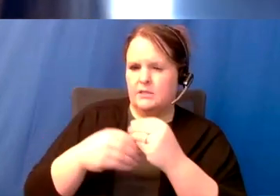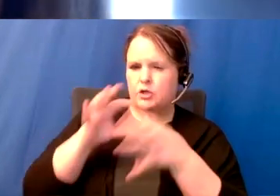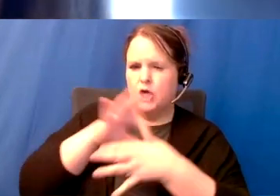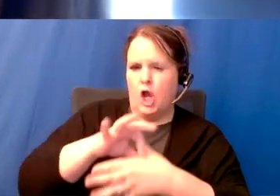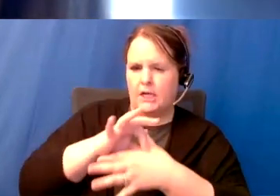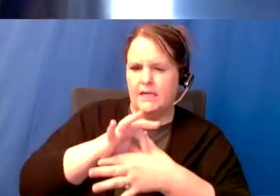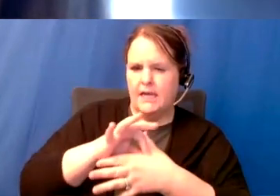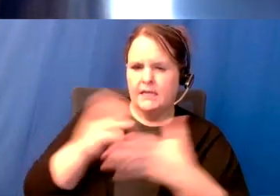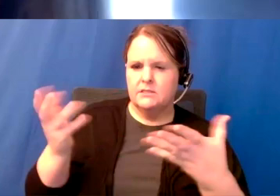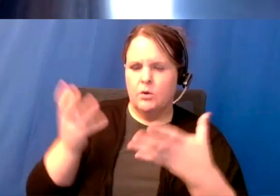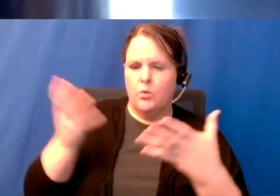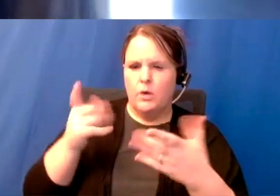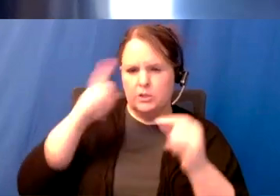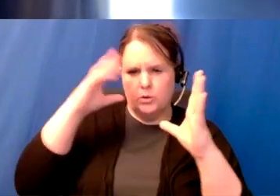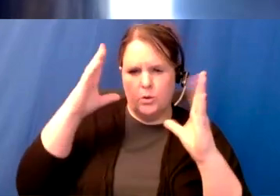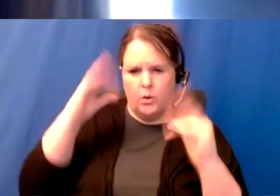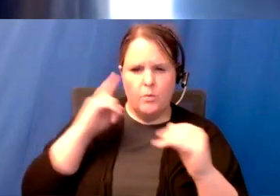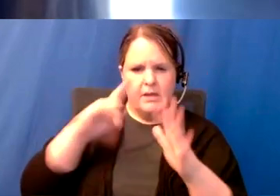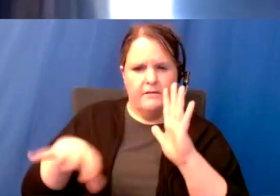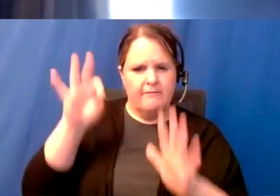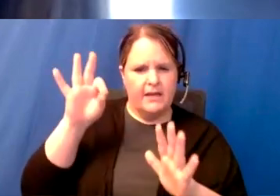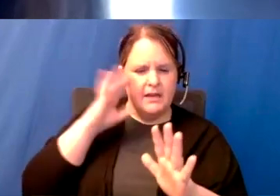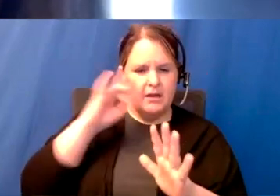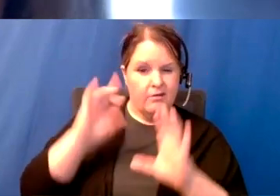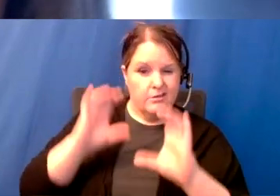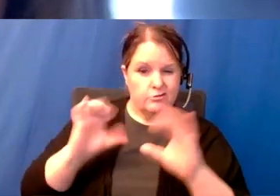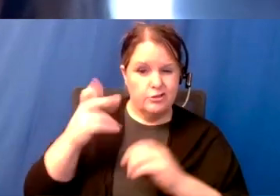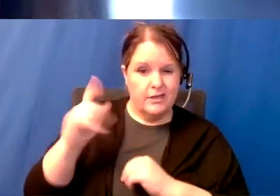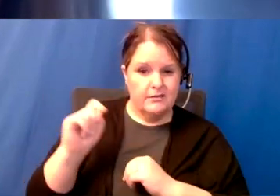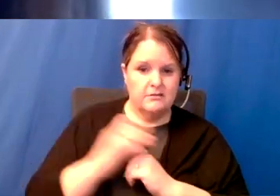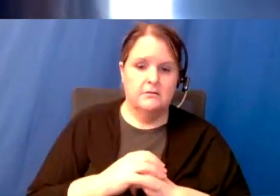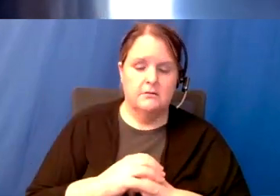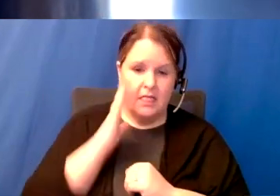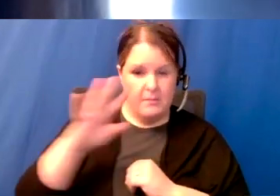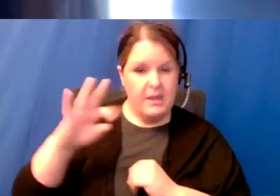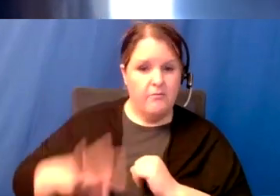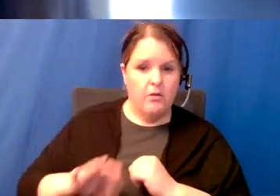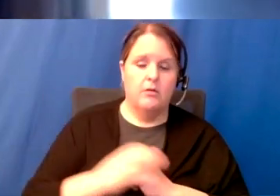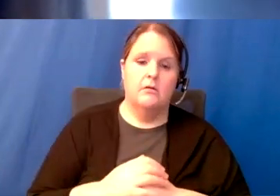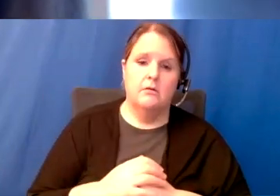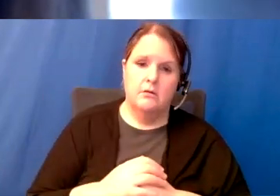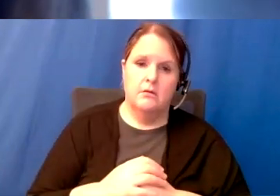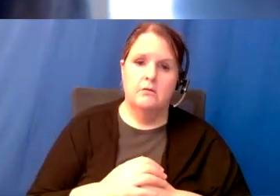what you're hoping to find out in the chat, that would be helpful.